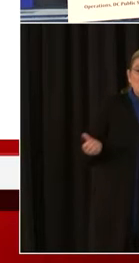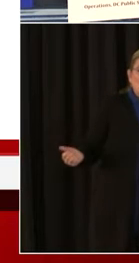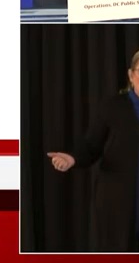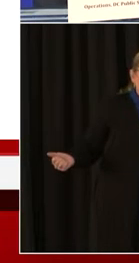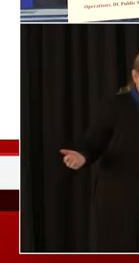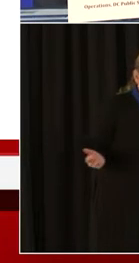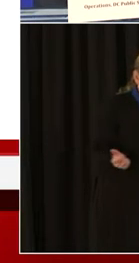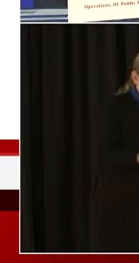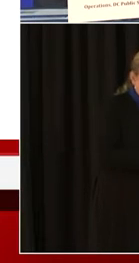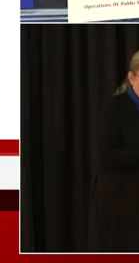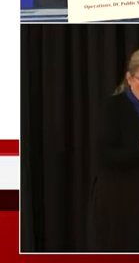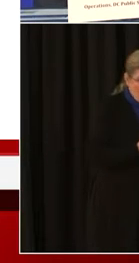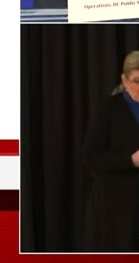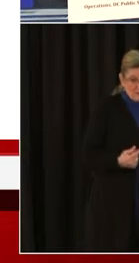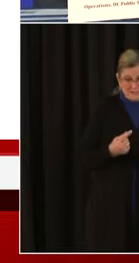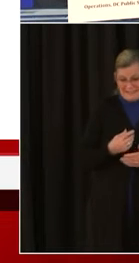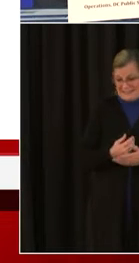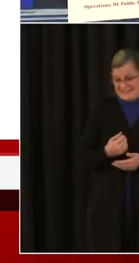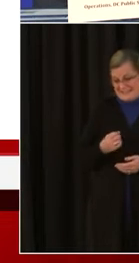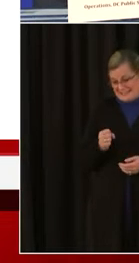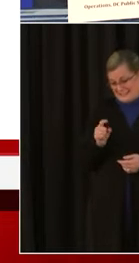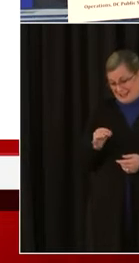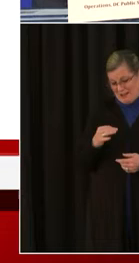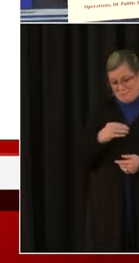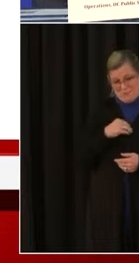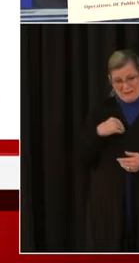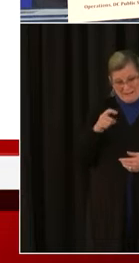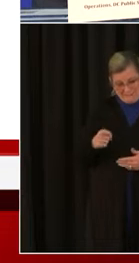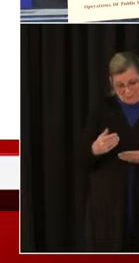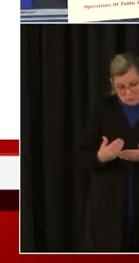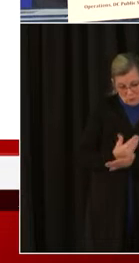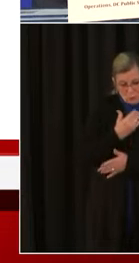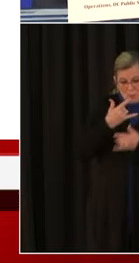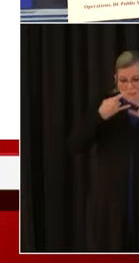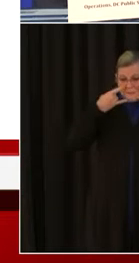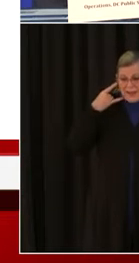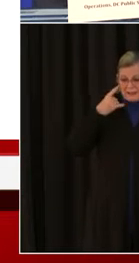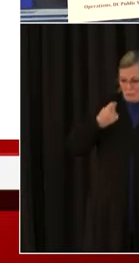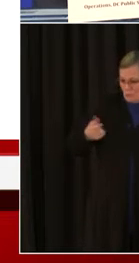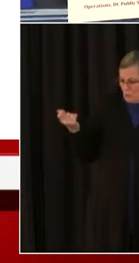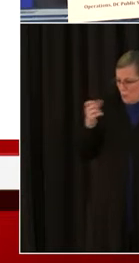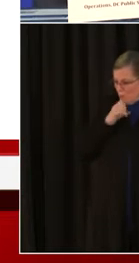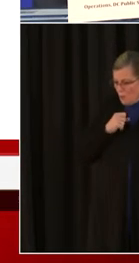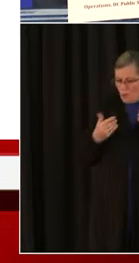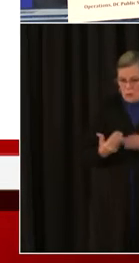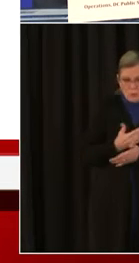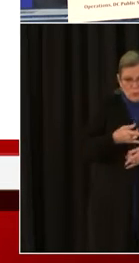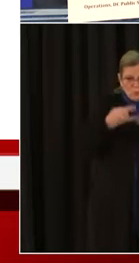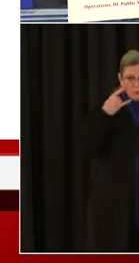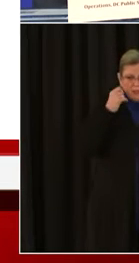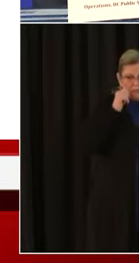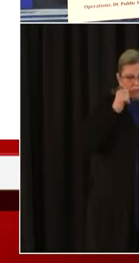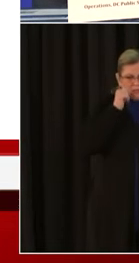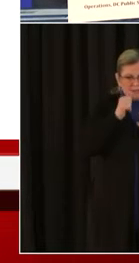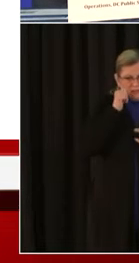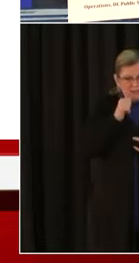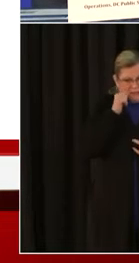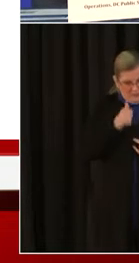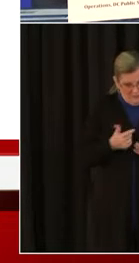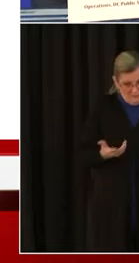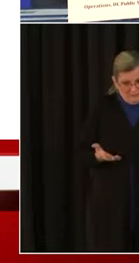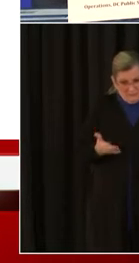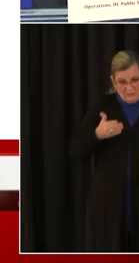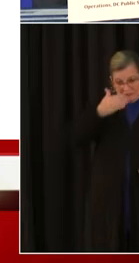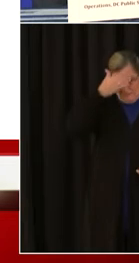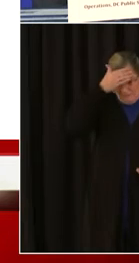member can receive a new mask per day, and the same thing for our students. Our teachers will be provided face shields if they choose to